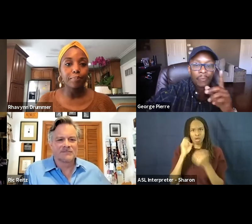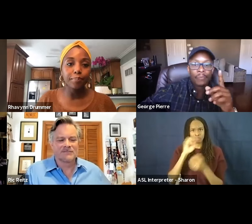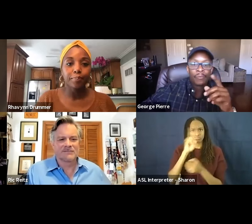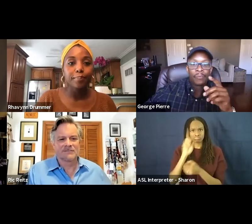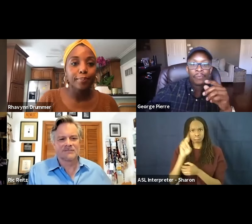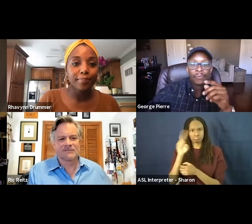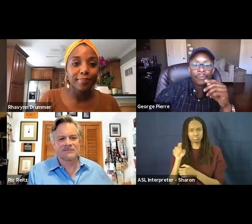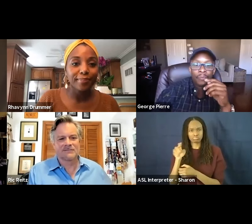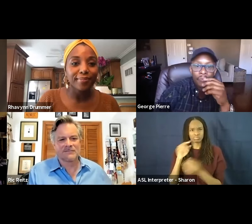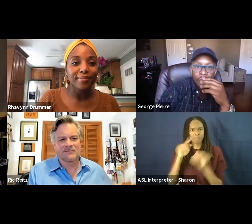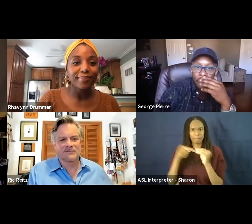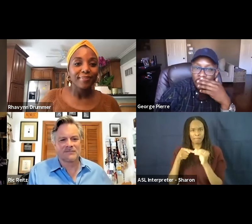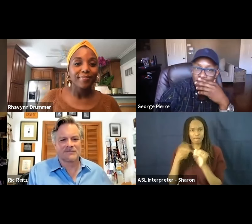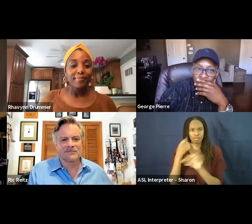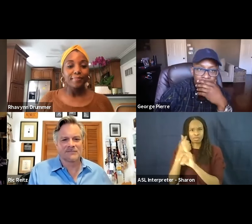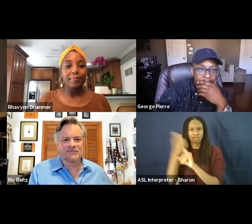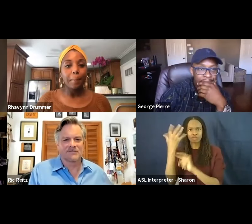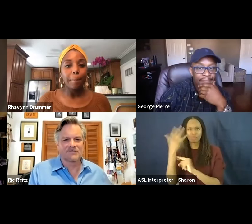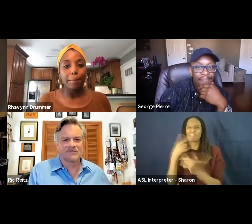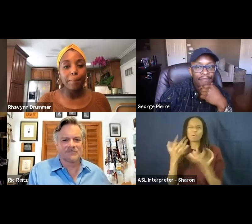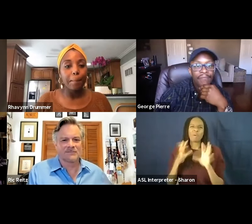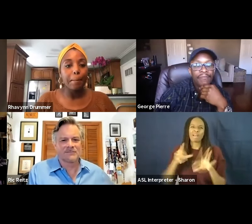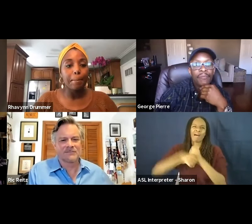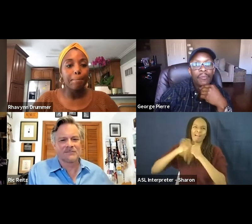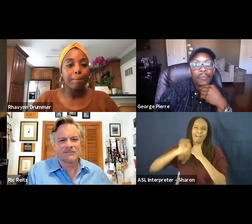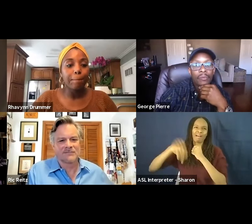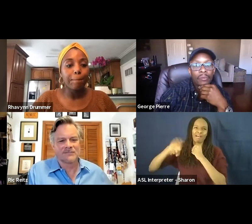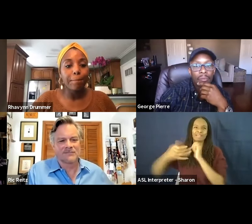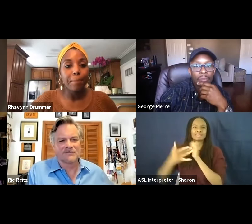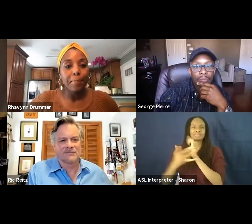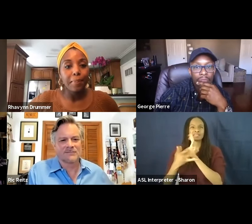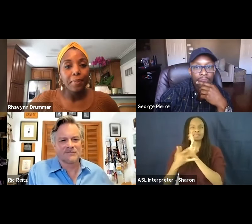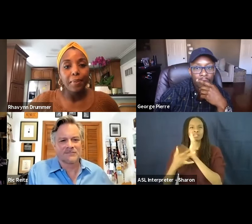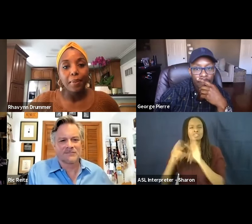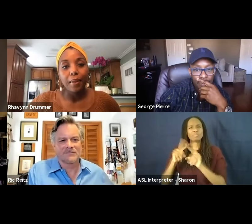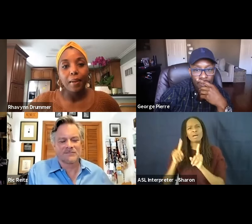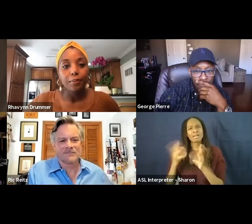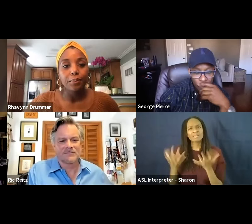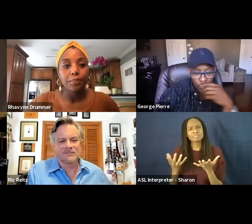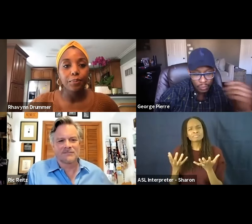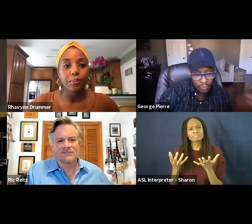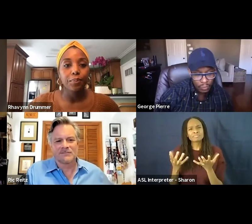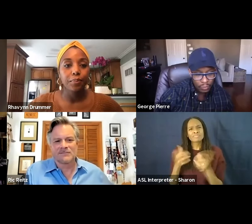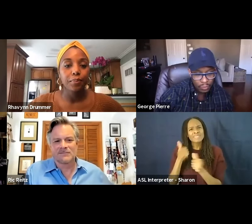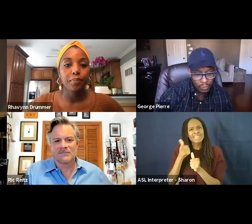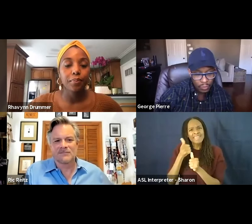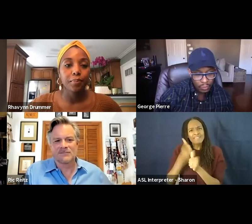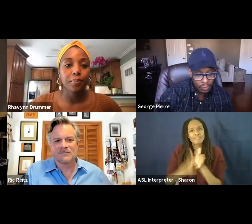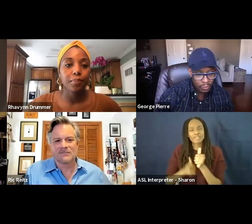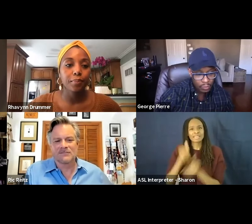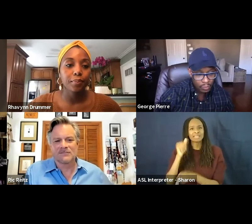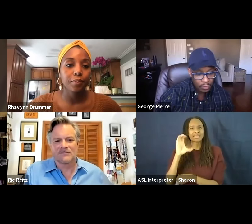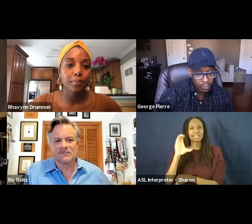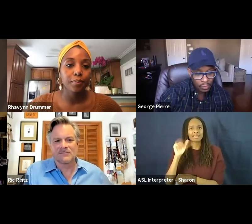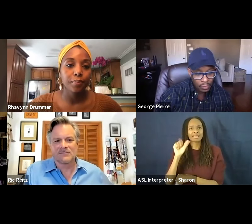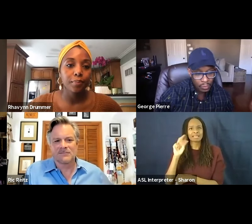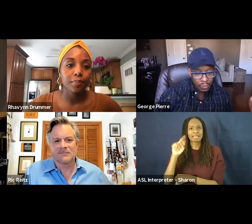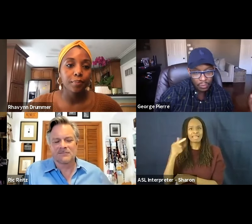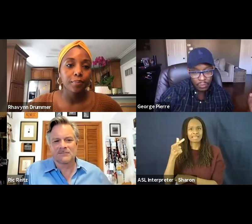dive into technology, but what is it? Because every casting director